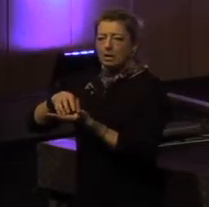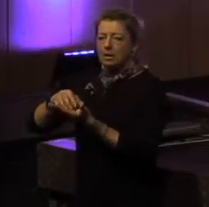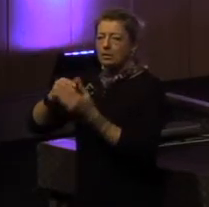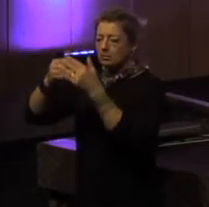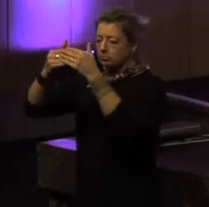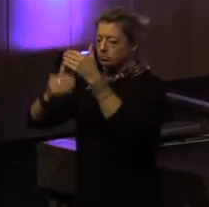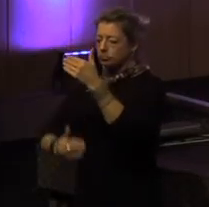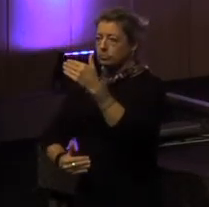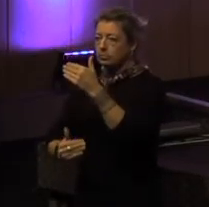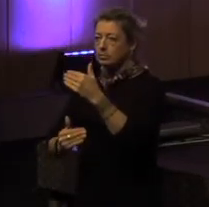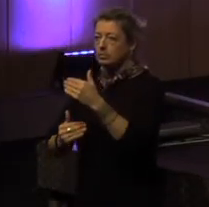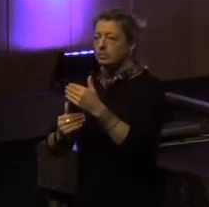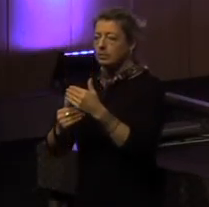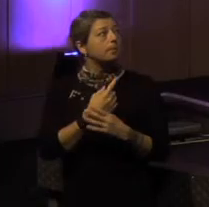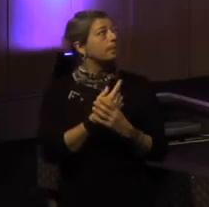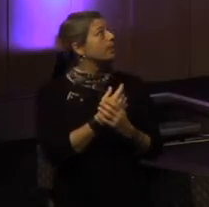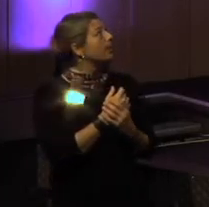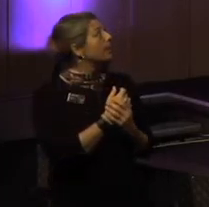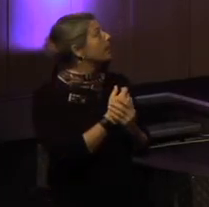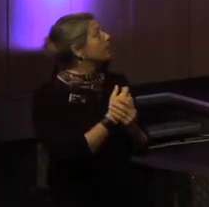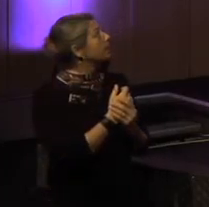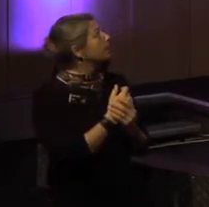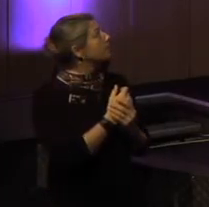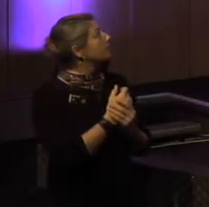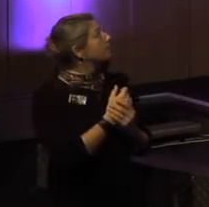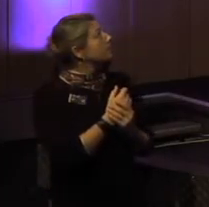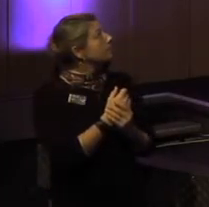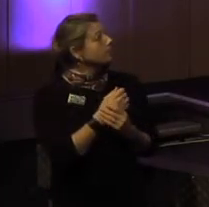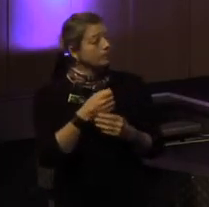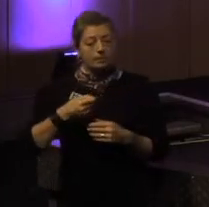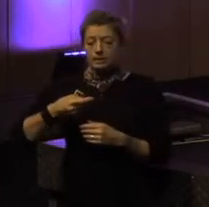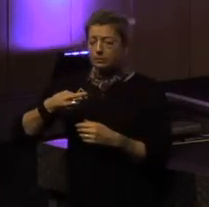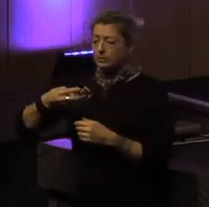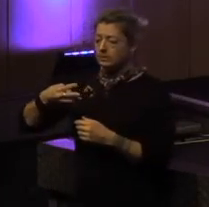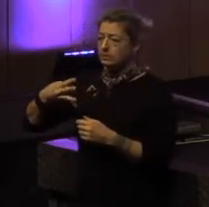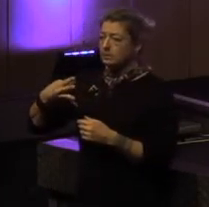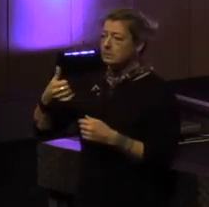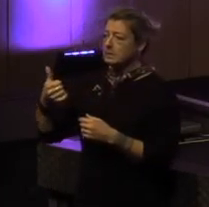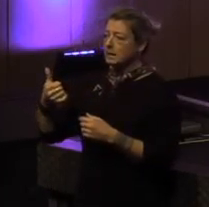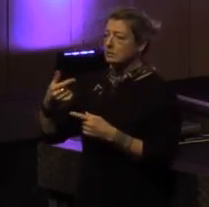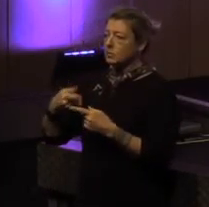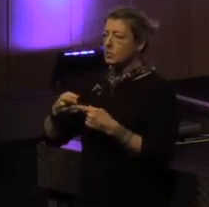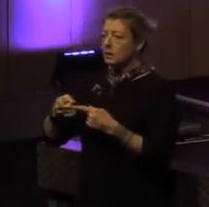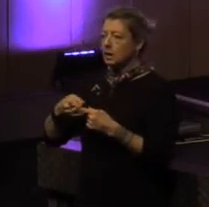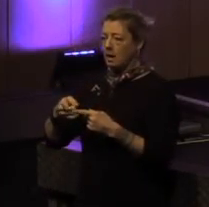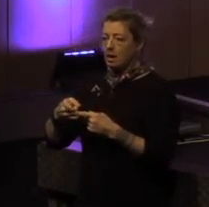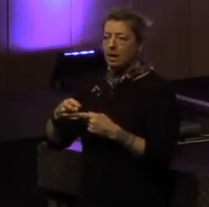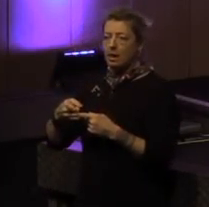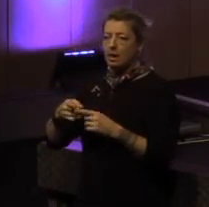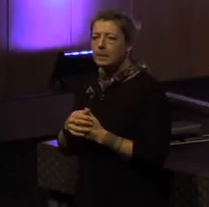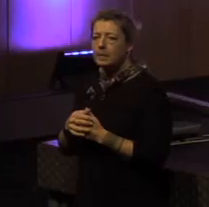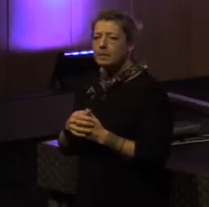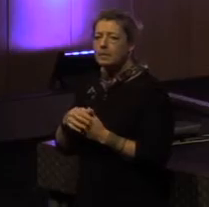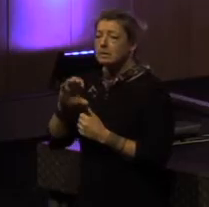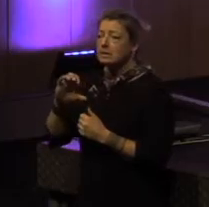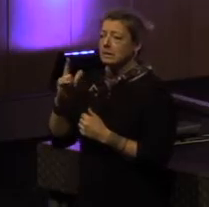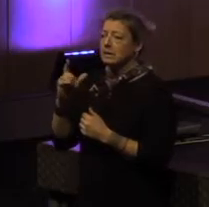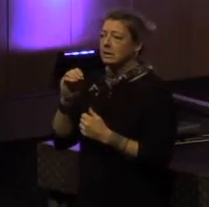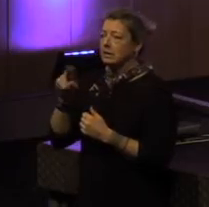black, brown and poor people through education, art, civil disobedience, advocacy